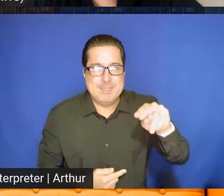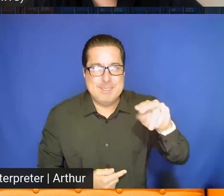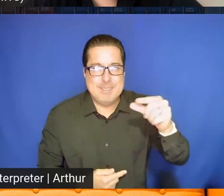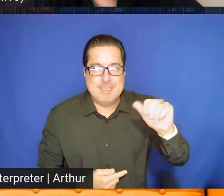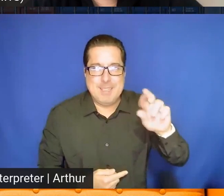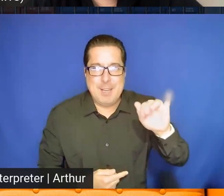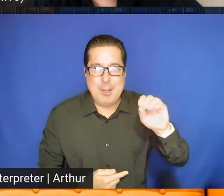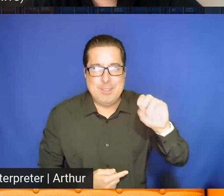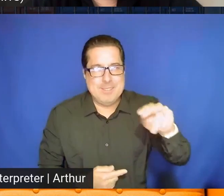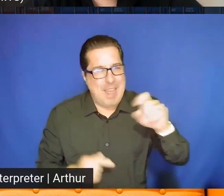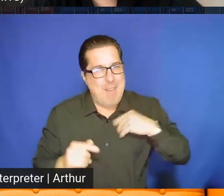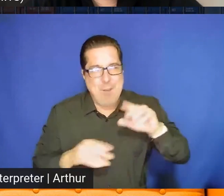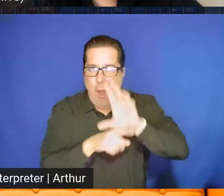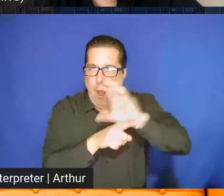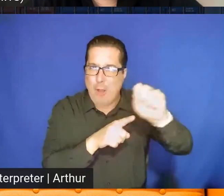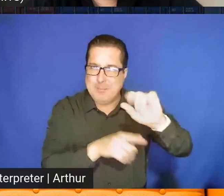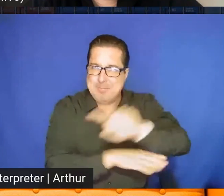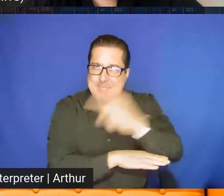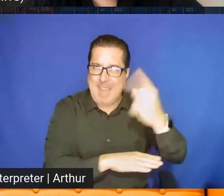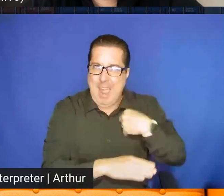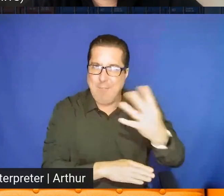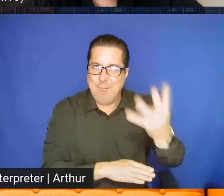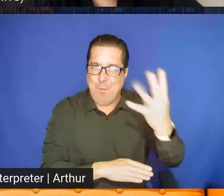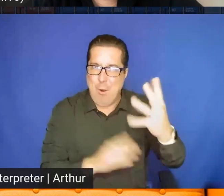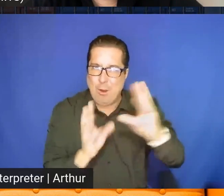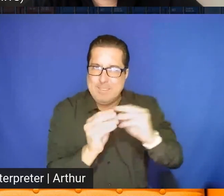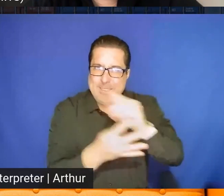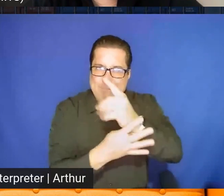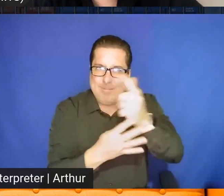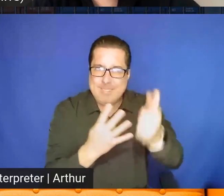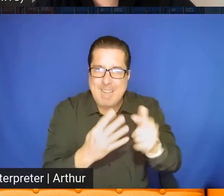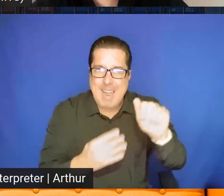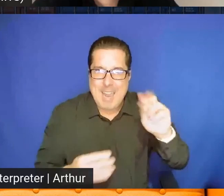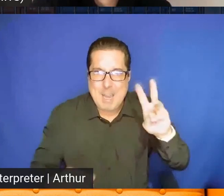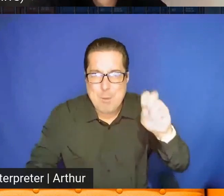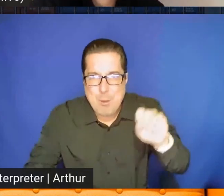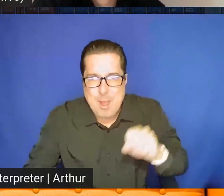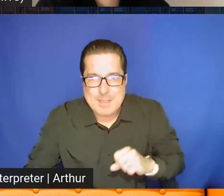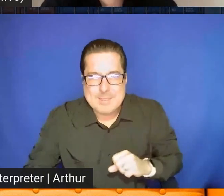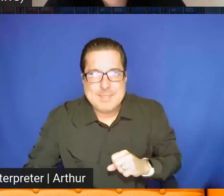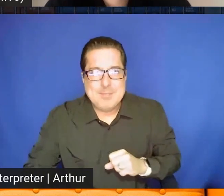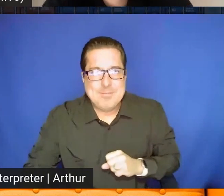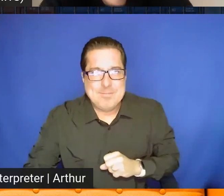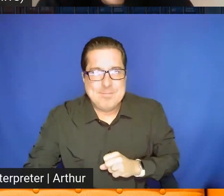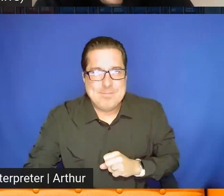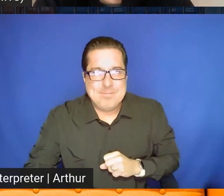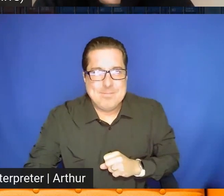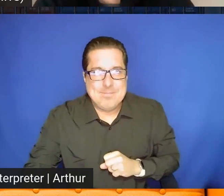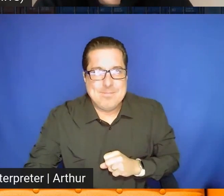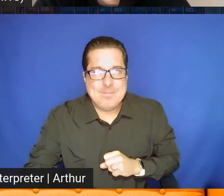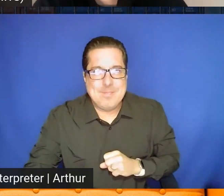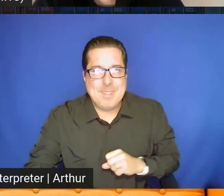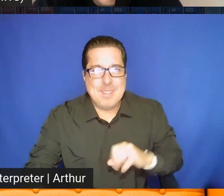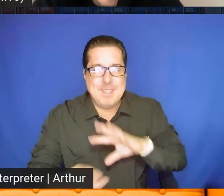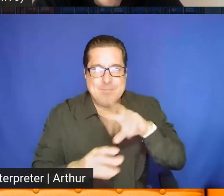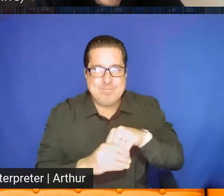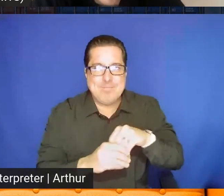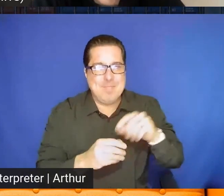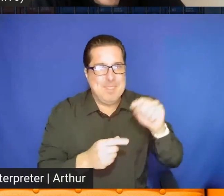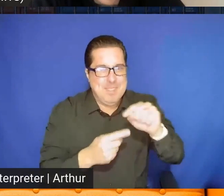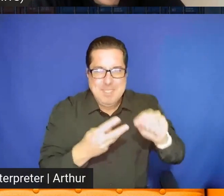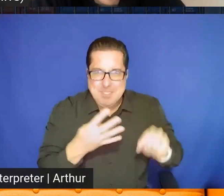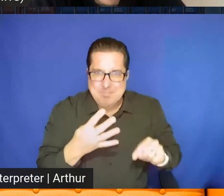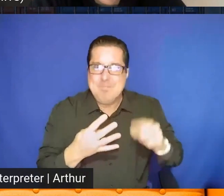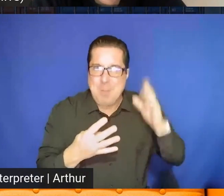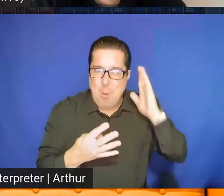sessions, all about Kubernetes, AWS, how they fit together. So we're leading up to Kubecon EU. And if you're going